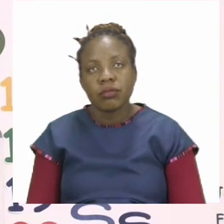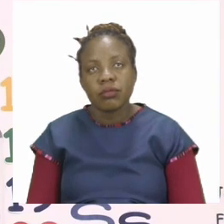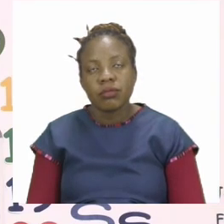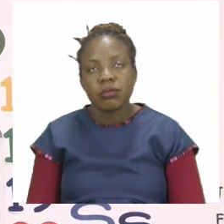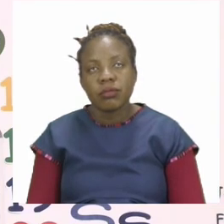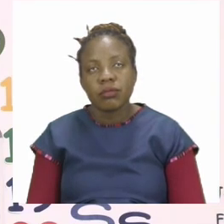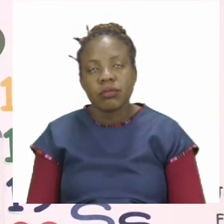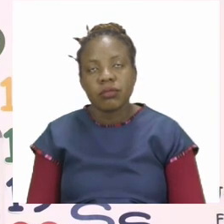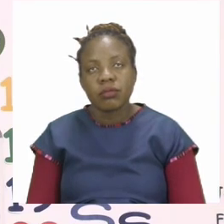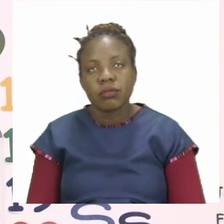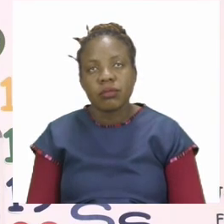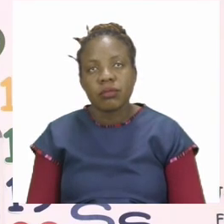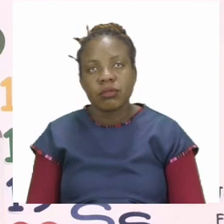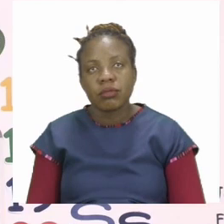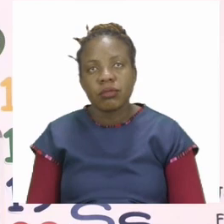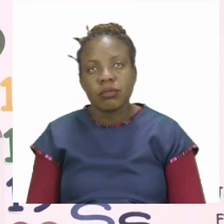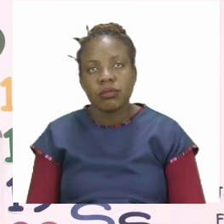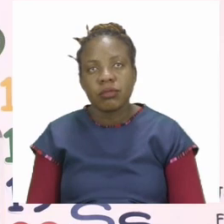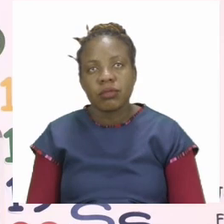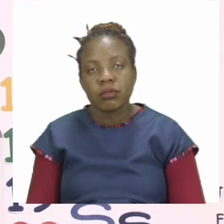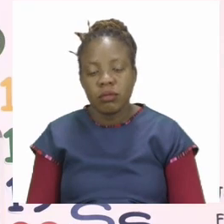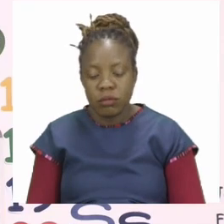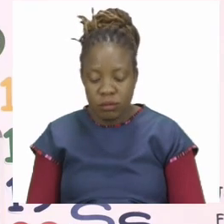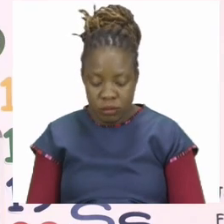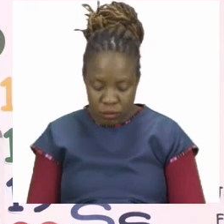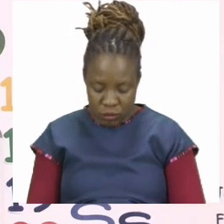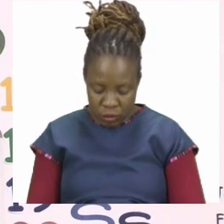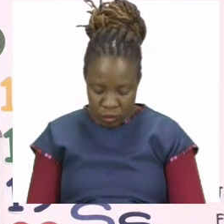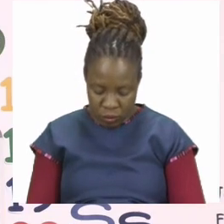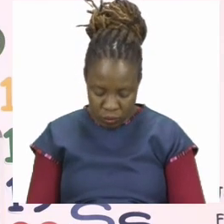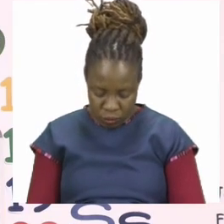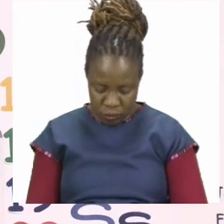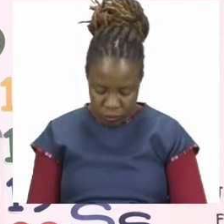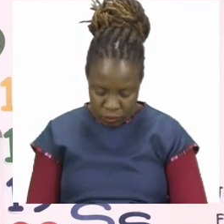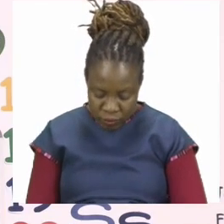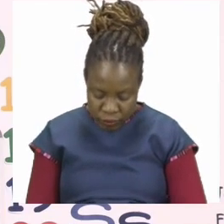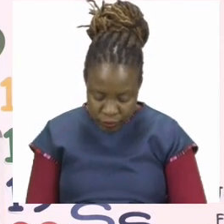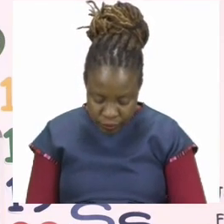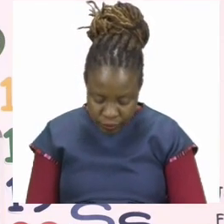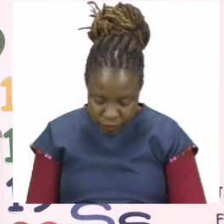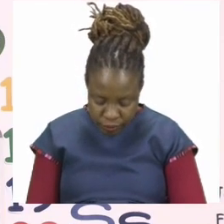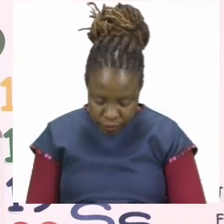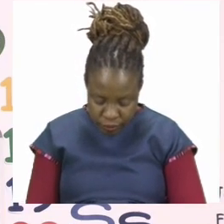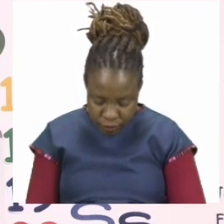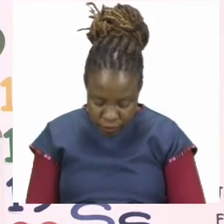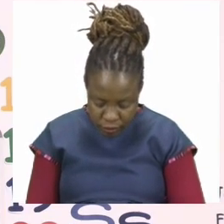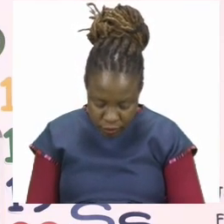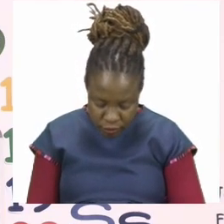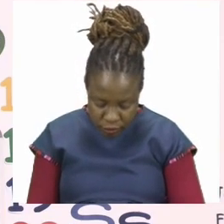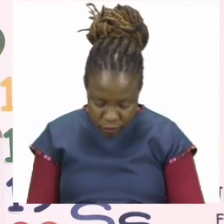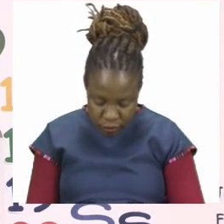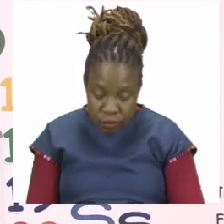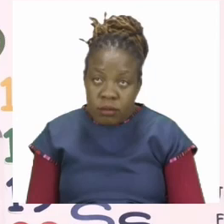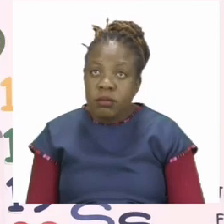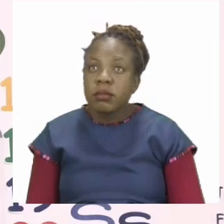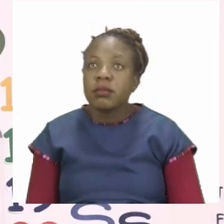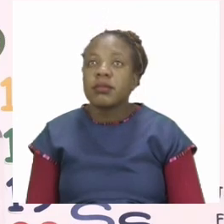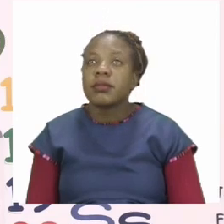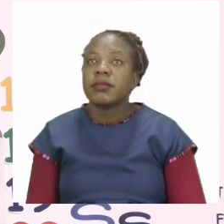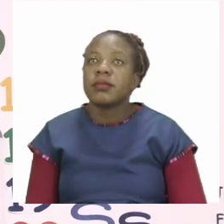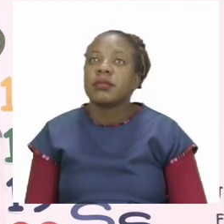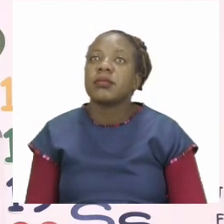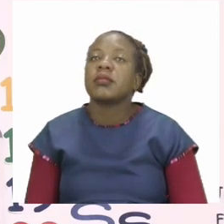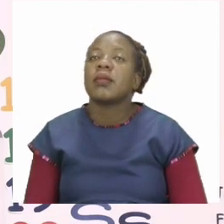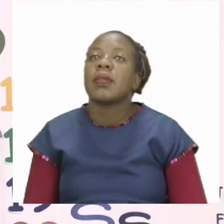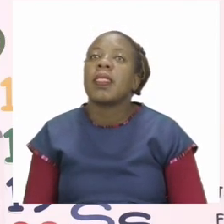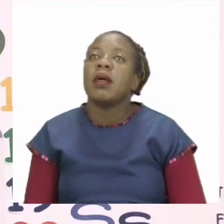bath has a soft th. We say bath. You